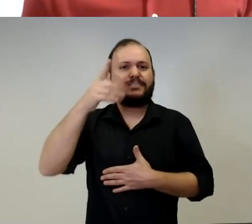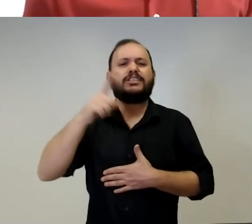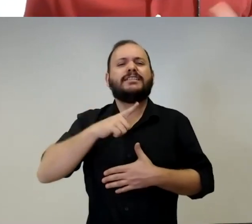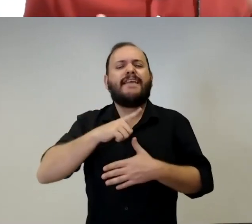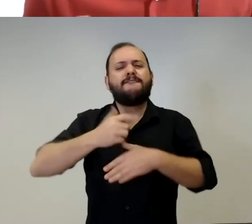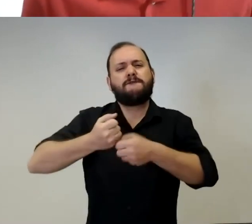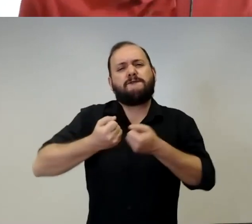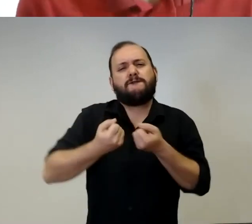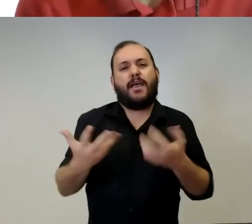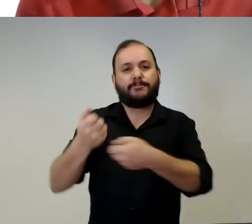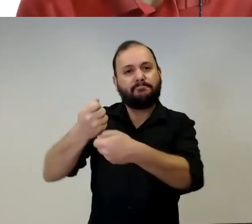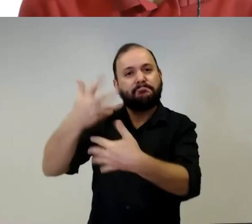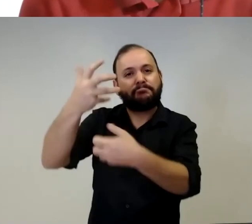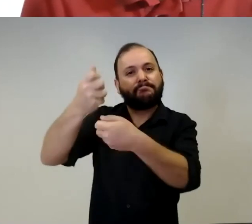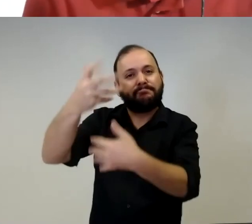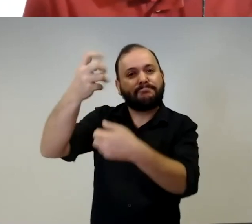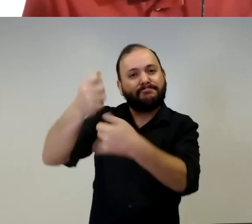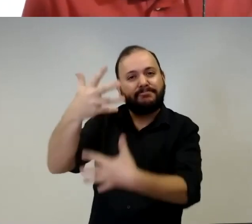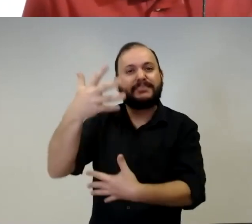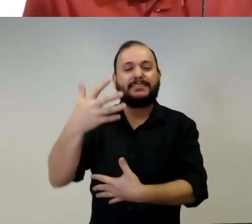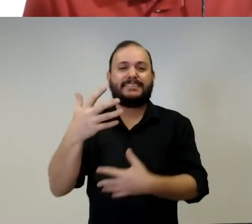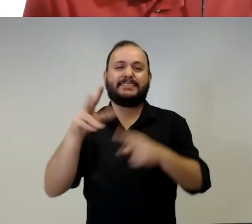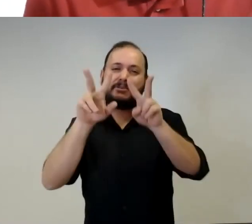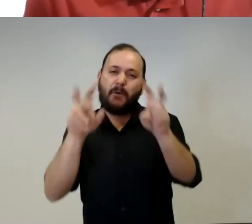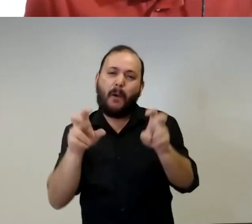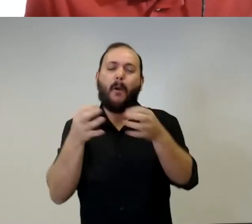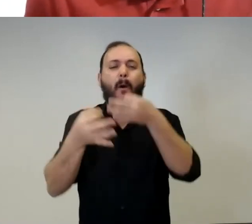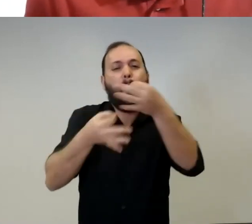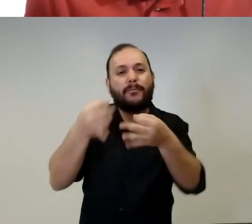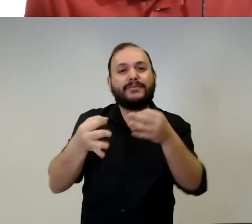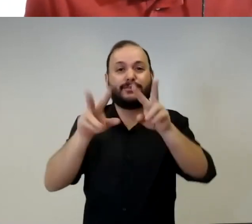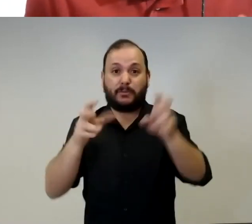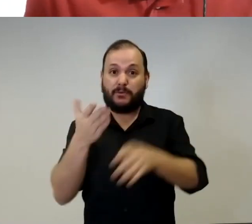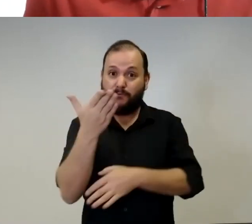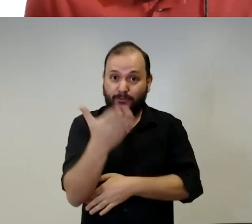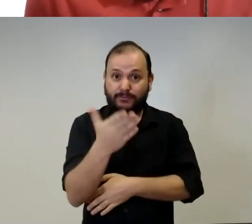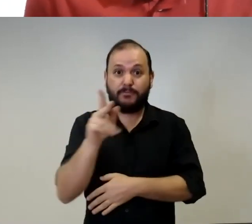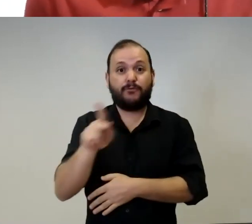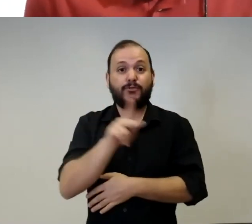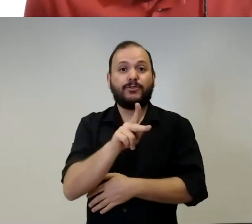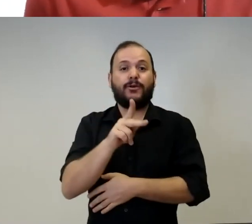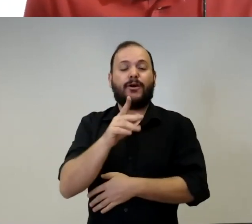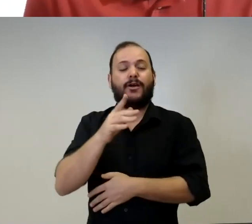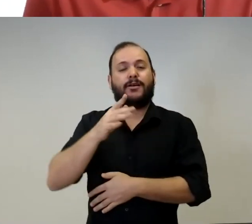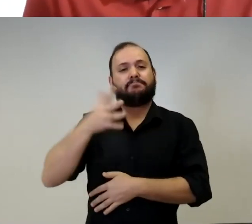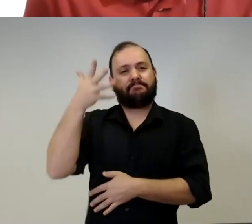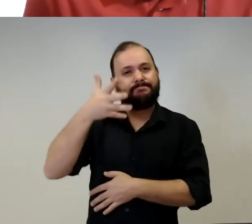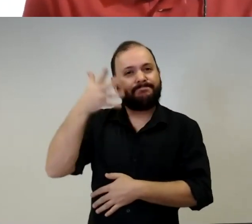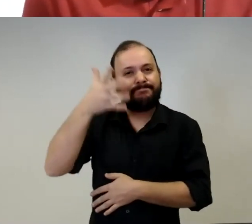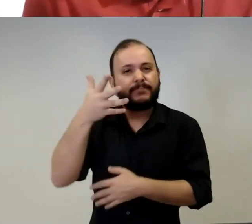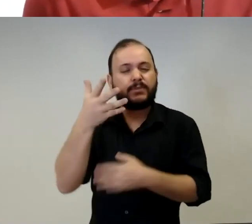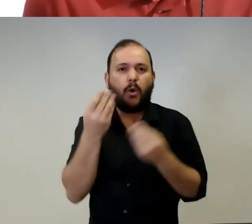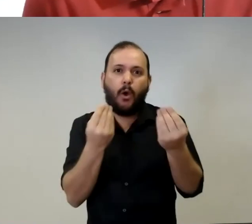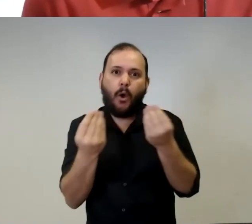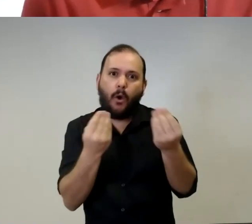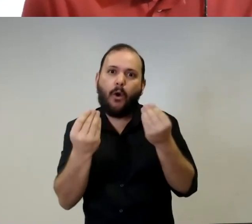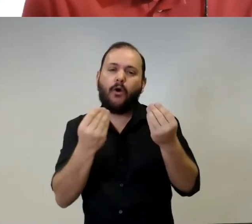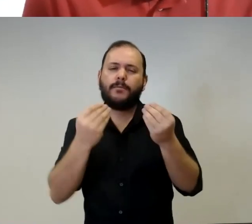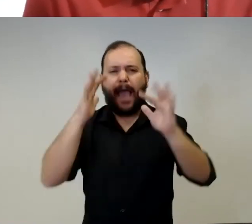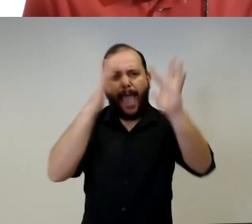chat saying that they loved your presentation and how intriguing everything you brought